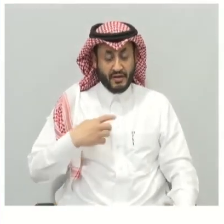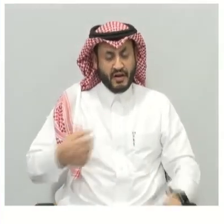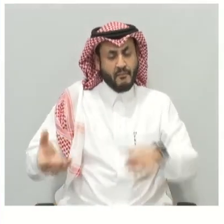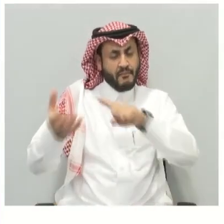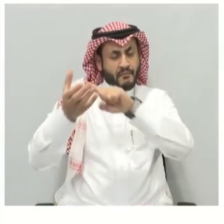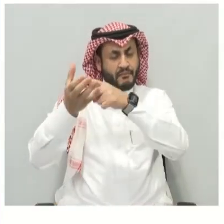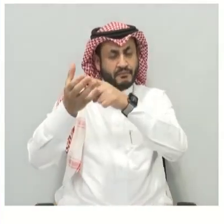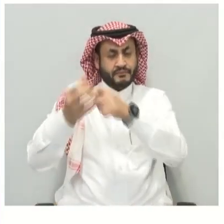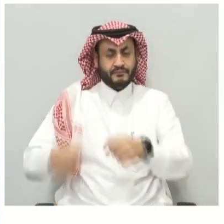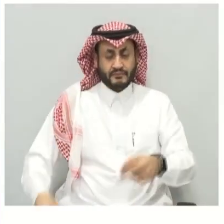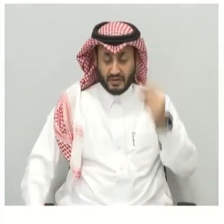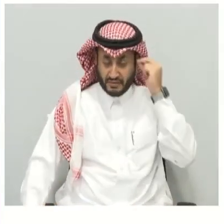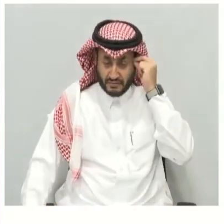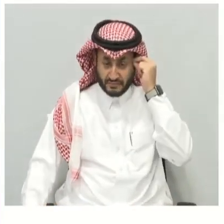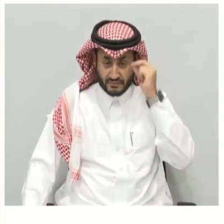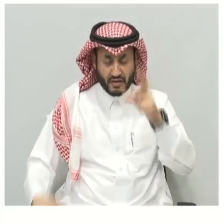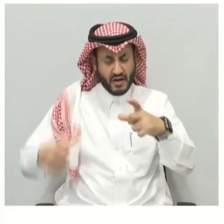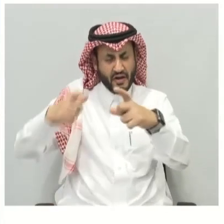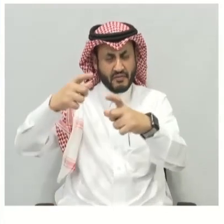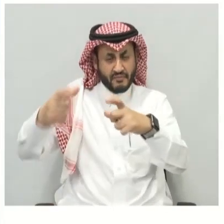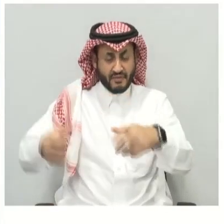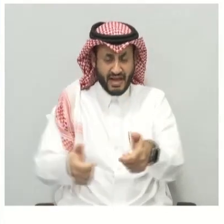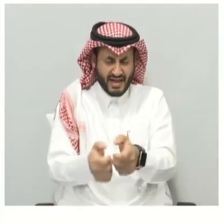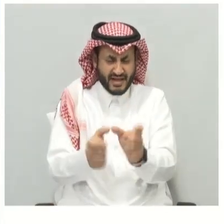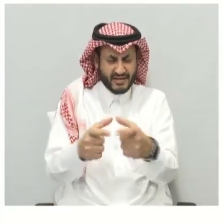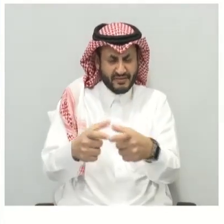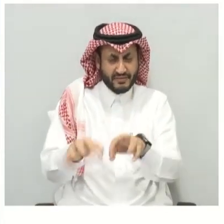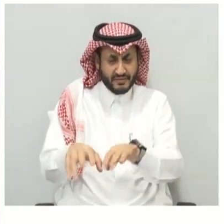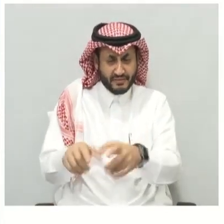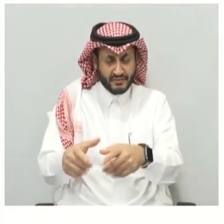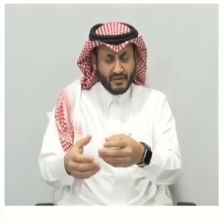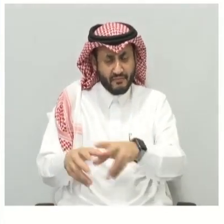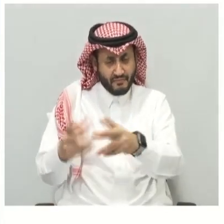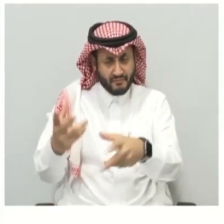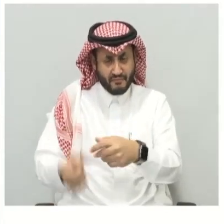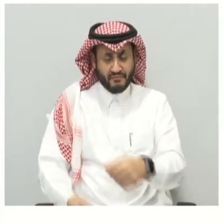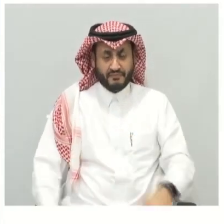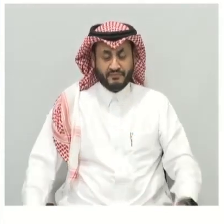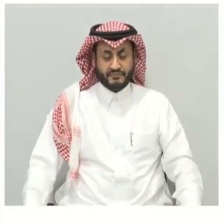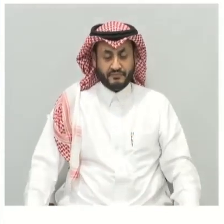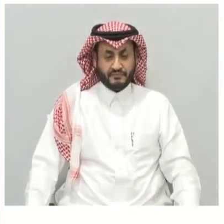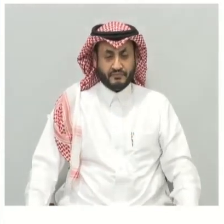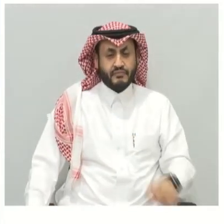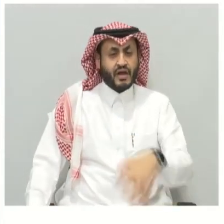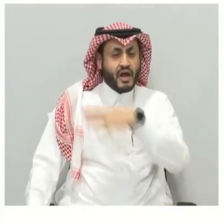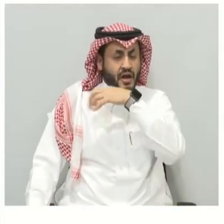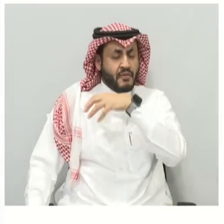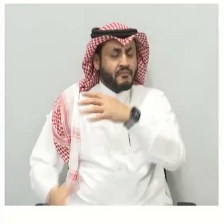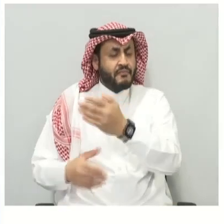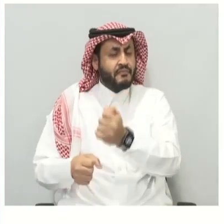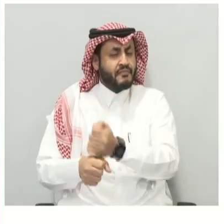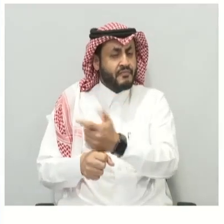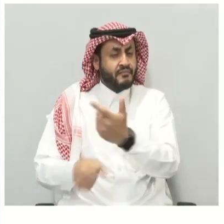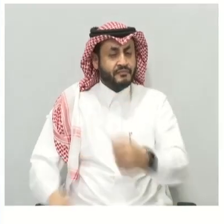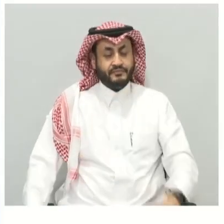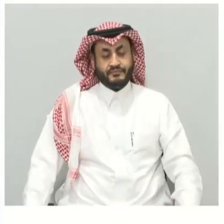designer. You know, I want to design gadgets, computers, and things. And what about your father? What does he